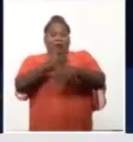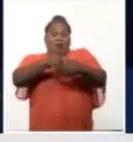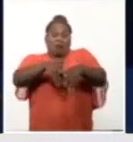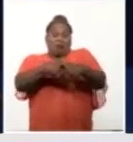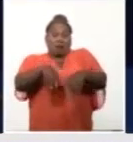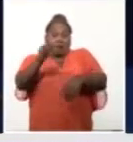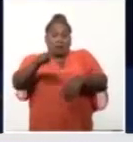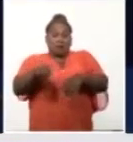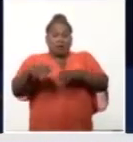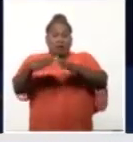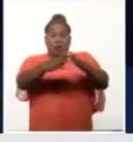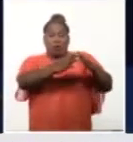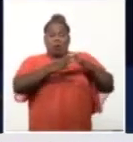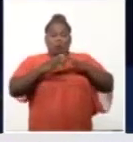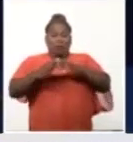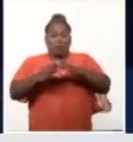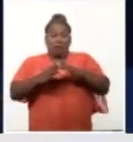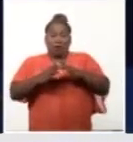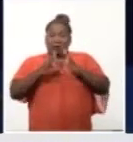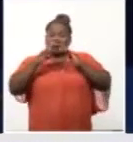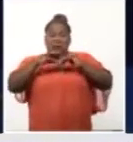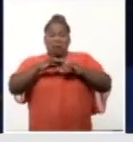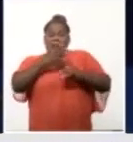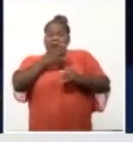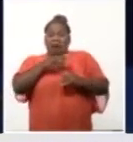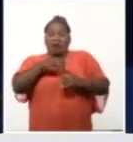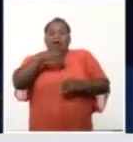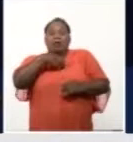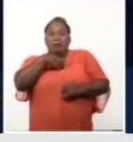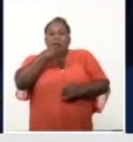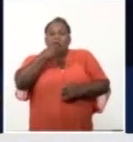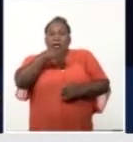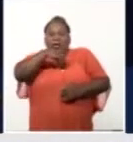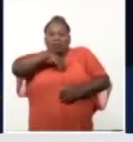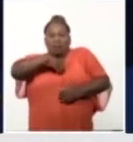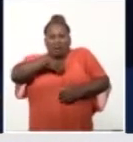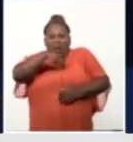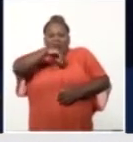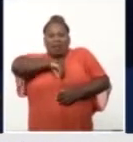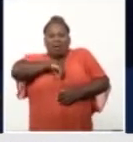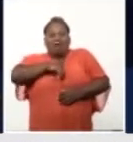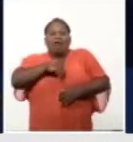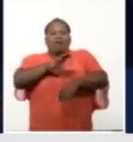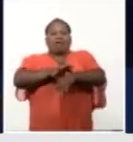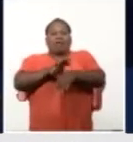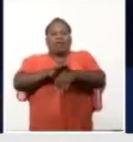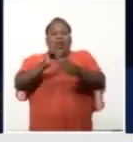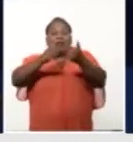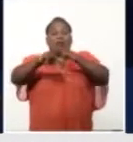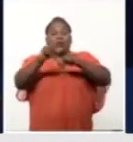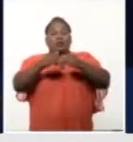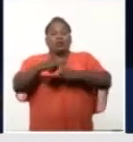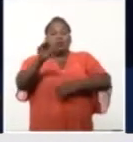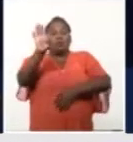asymptomatic cases in the community who might be spreading the virus.